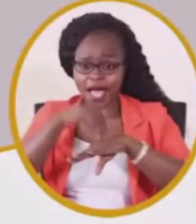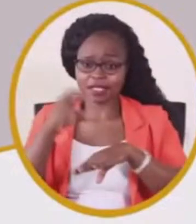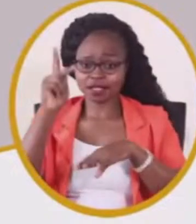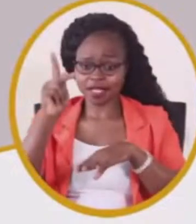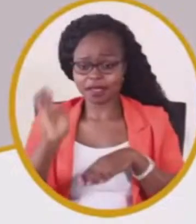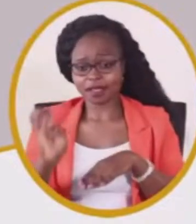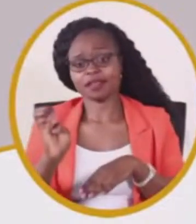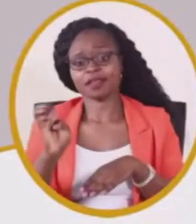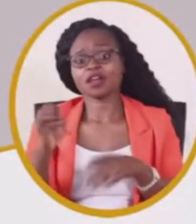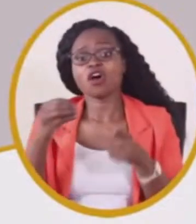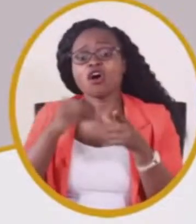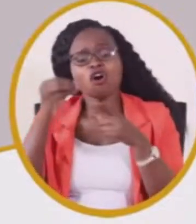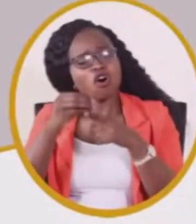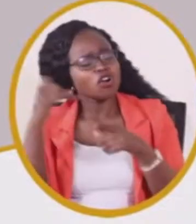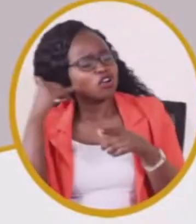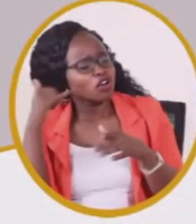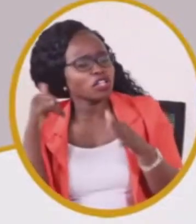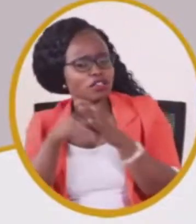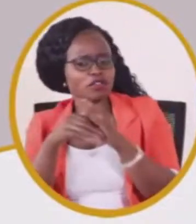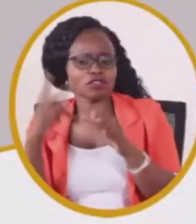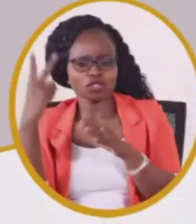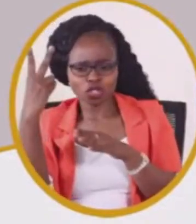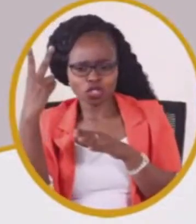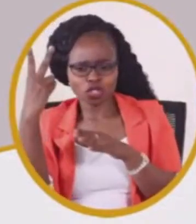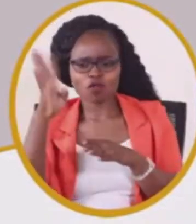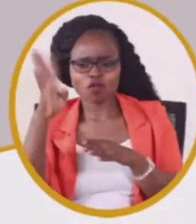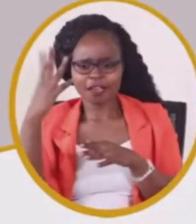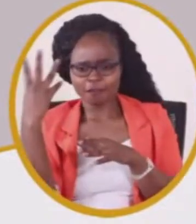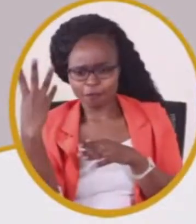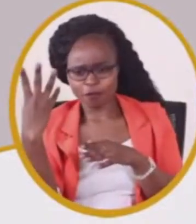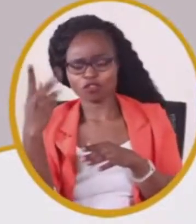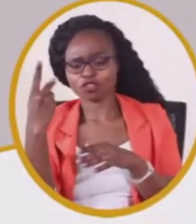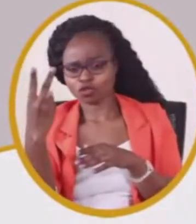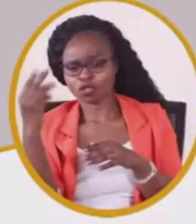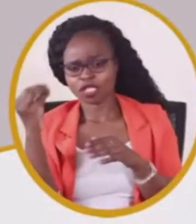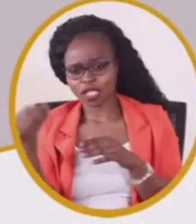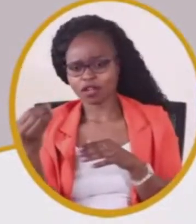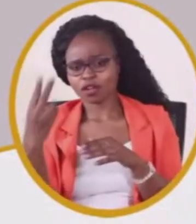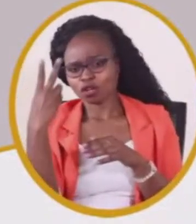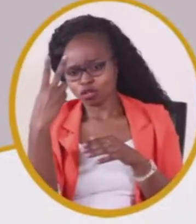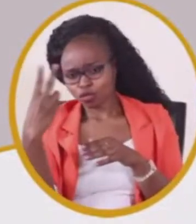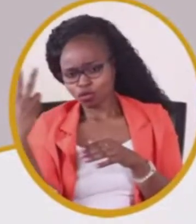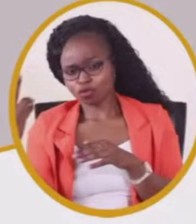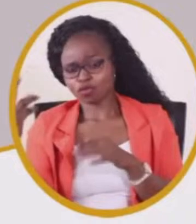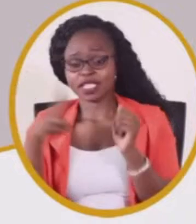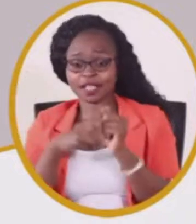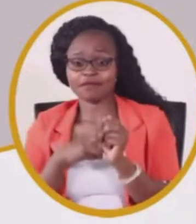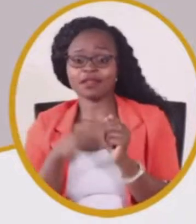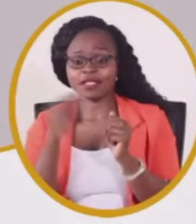complain@ombudsman.go.ke or calling them through +254 20 227